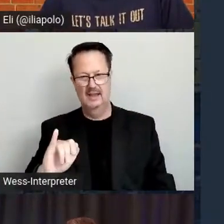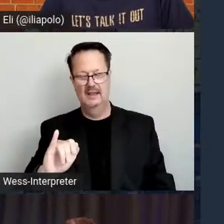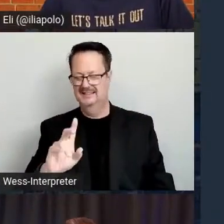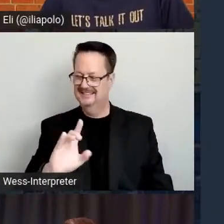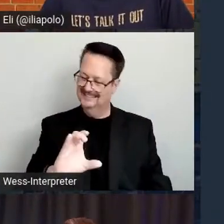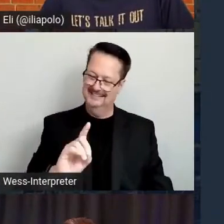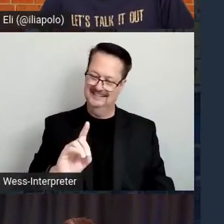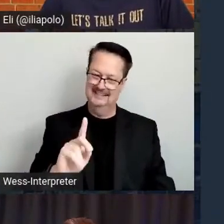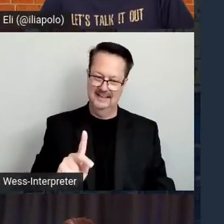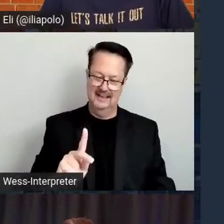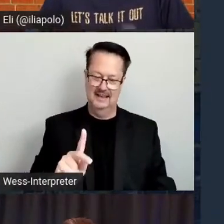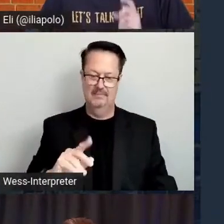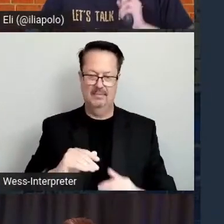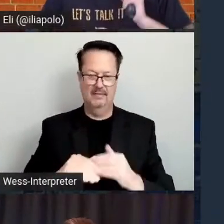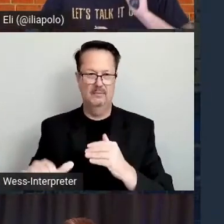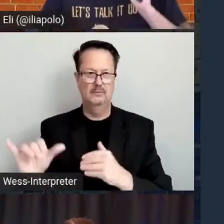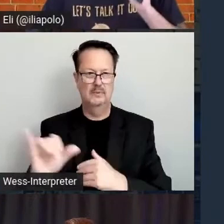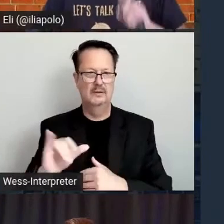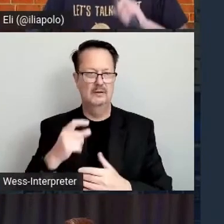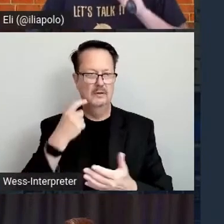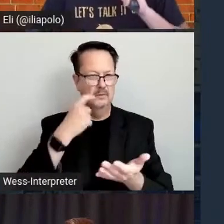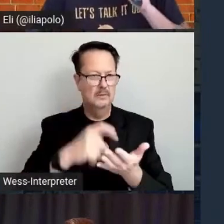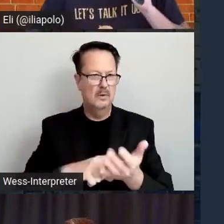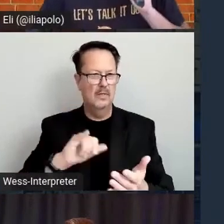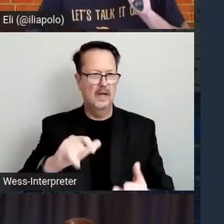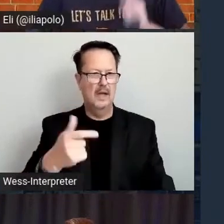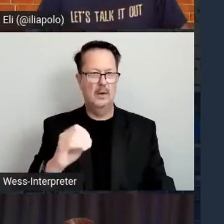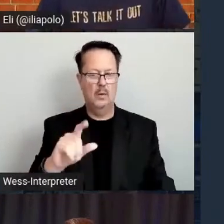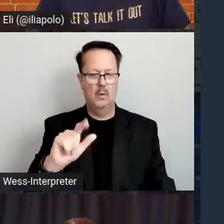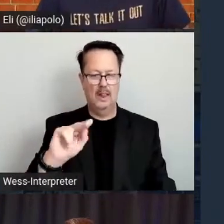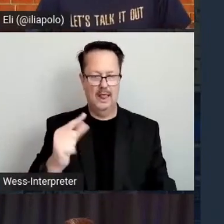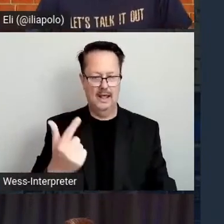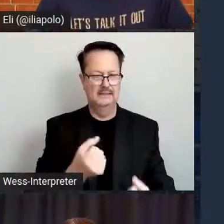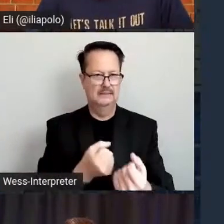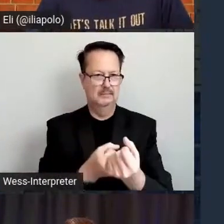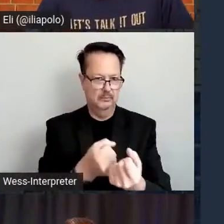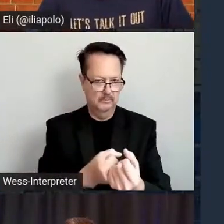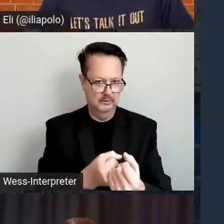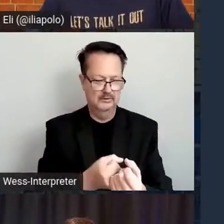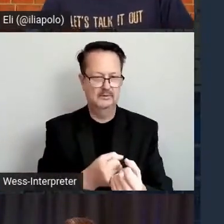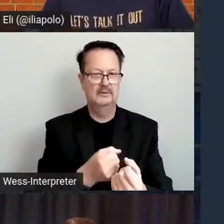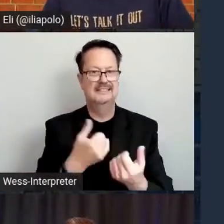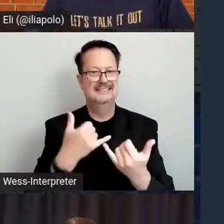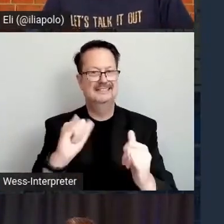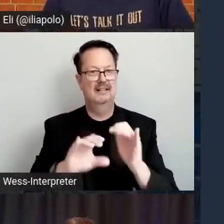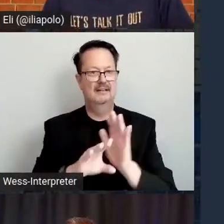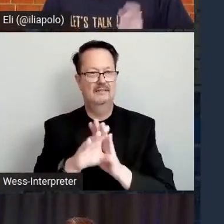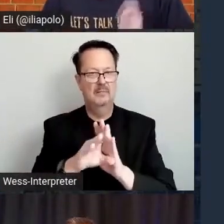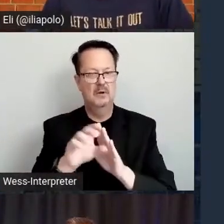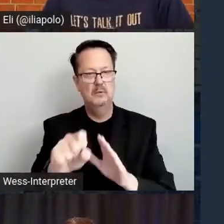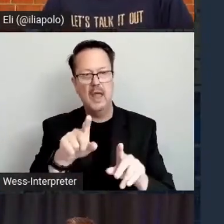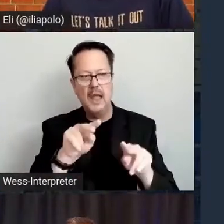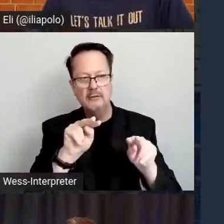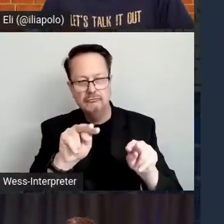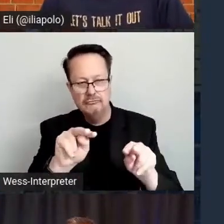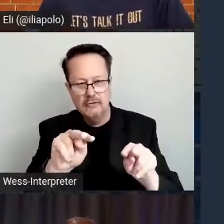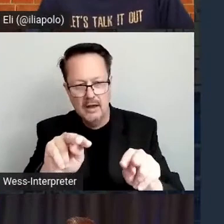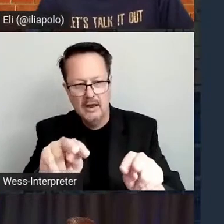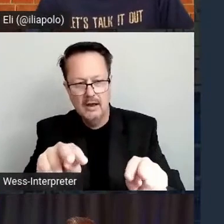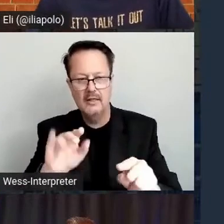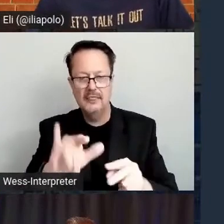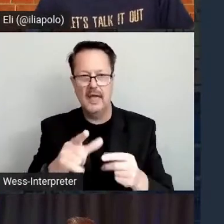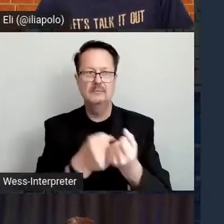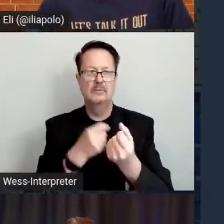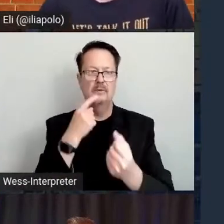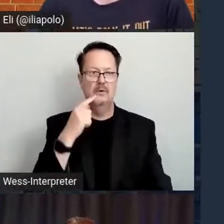Note that Golang support in JSI is still in developer preview. You can track the support for